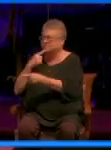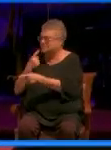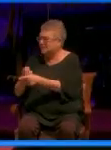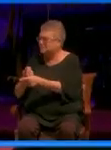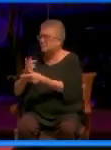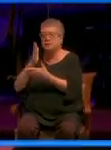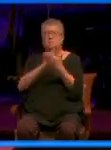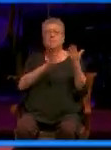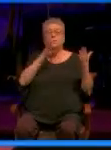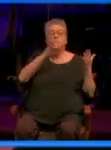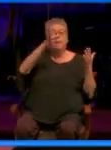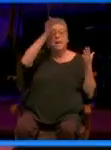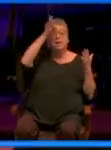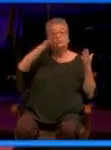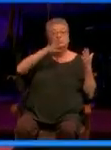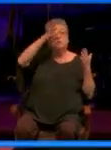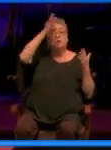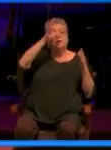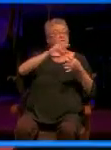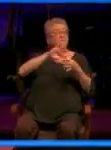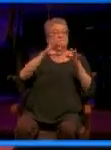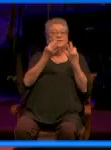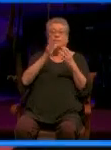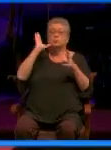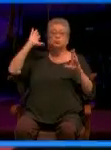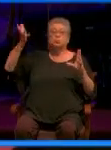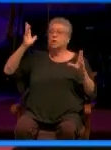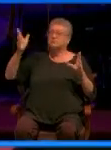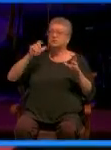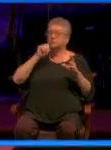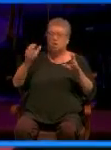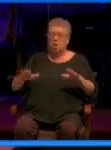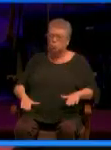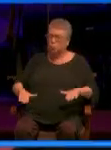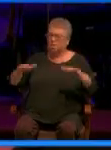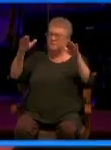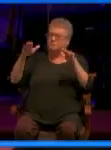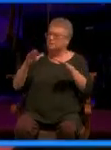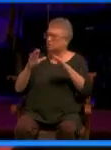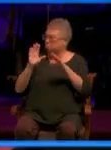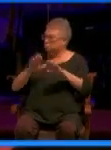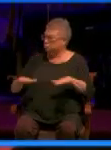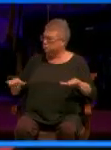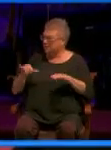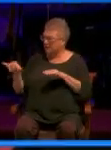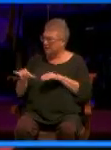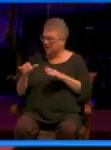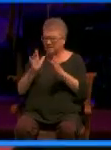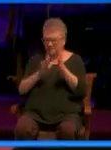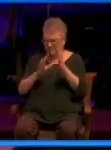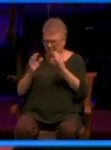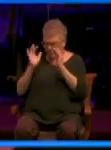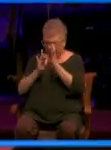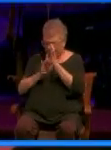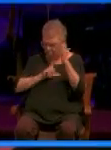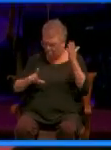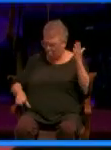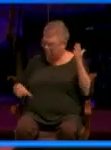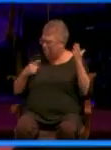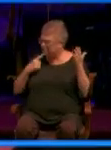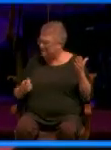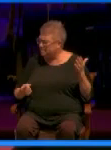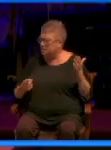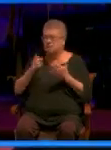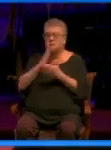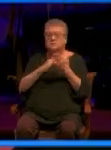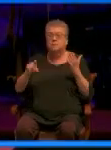your parents are, your families are going crazy because you're not raising your children the way the Word says. Some of you just need to confess